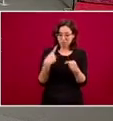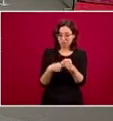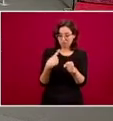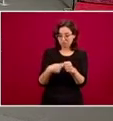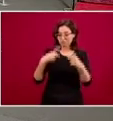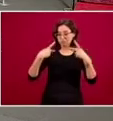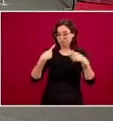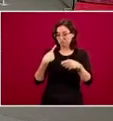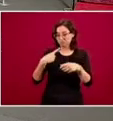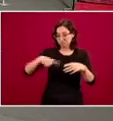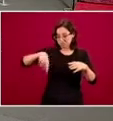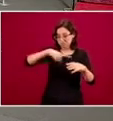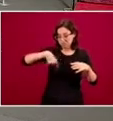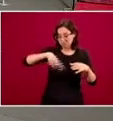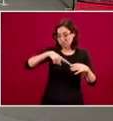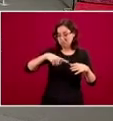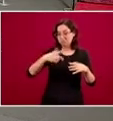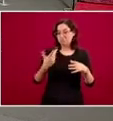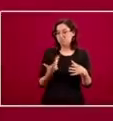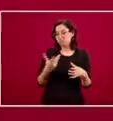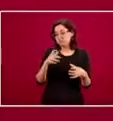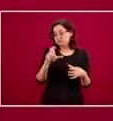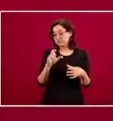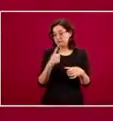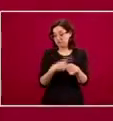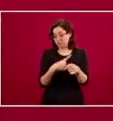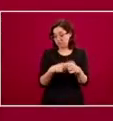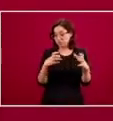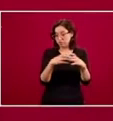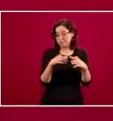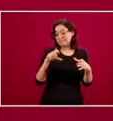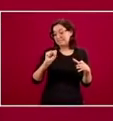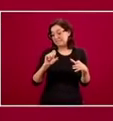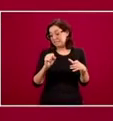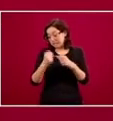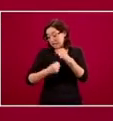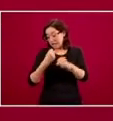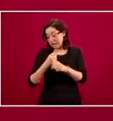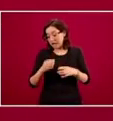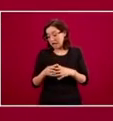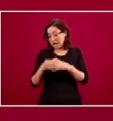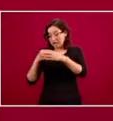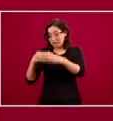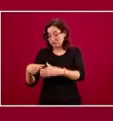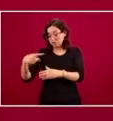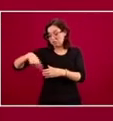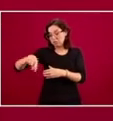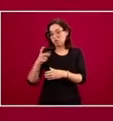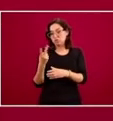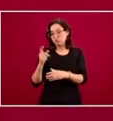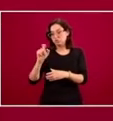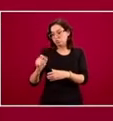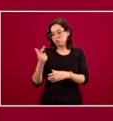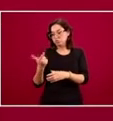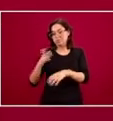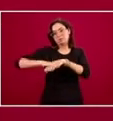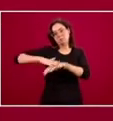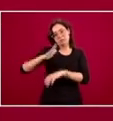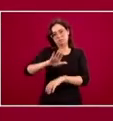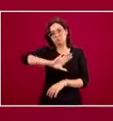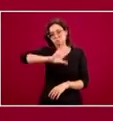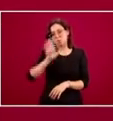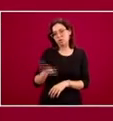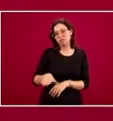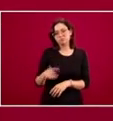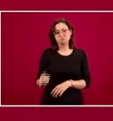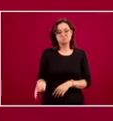precisely what the fatality rate is indicating is that the people who are over 60 years old are